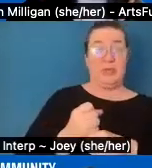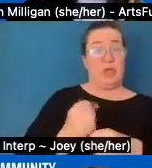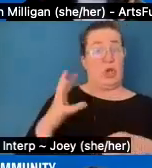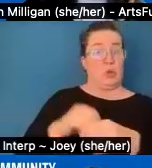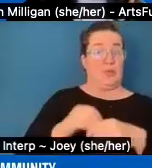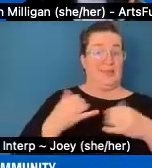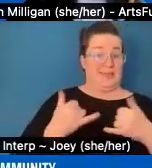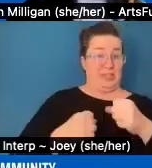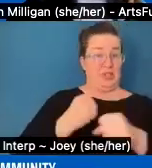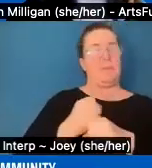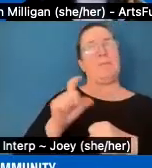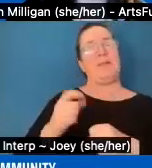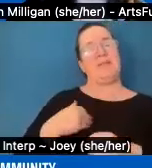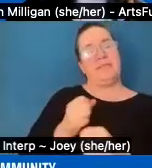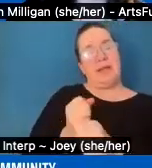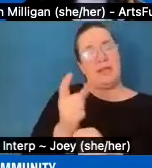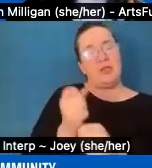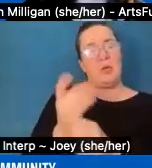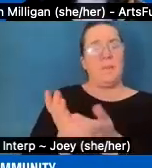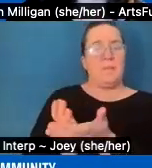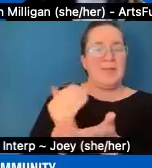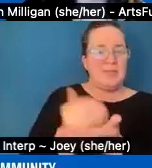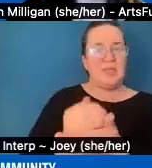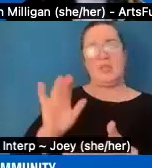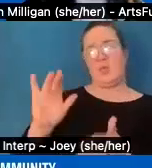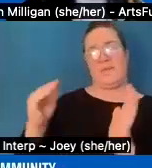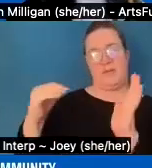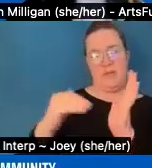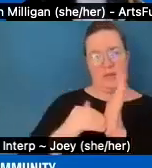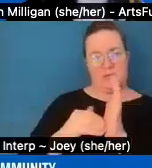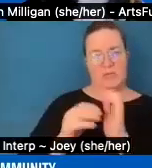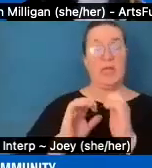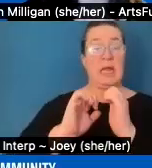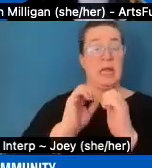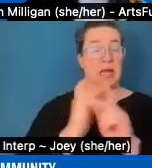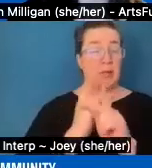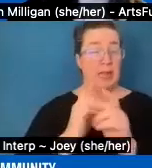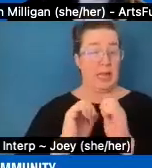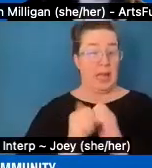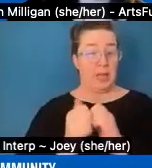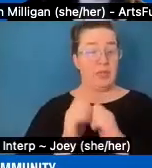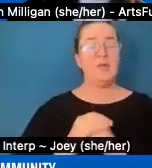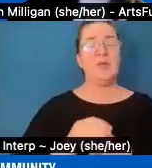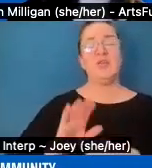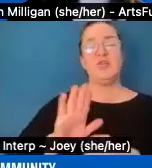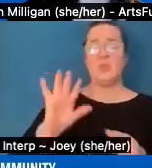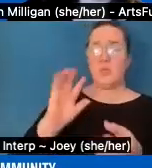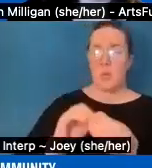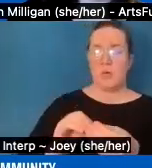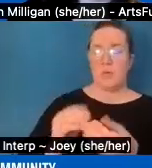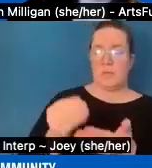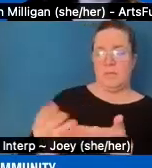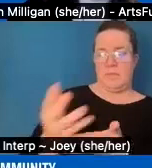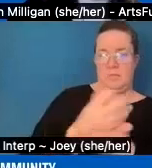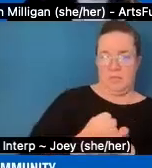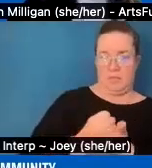We're asking you to calculate this number by adding your total revenue from your last 2 fiscal years to your budgeted revenue from your current